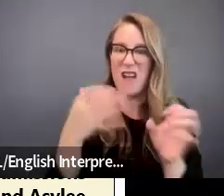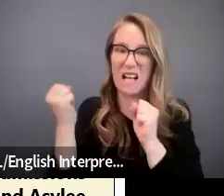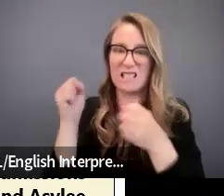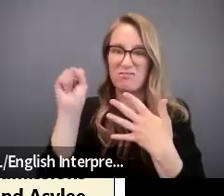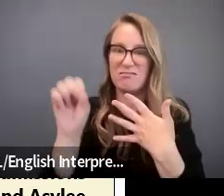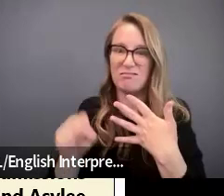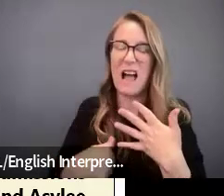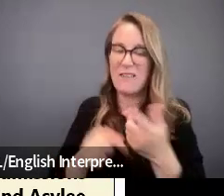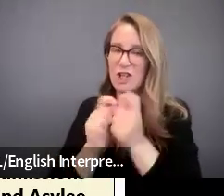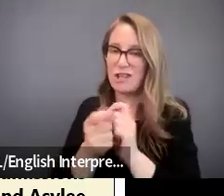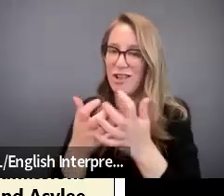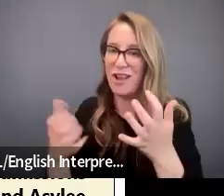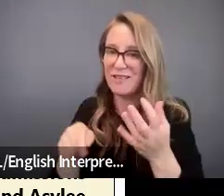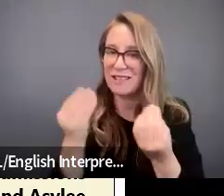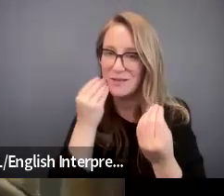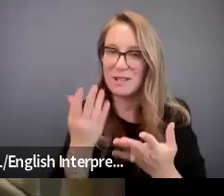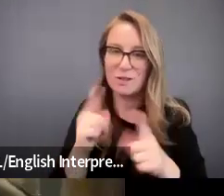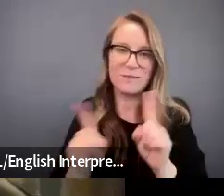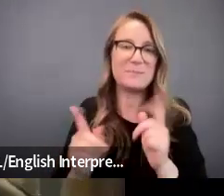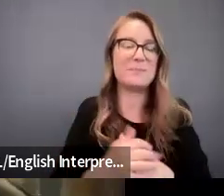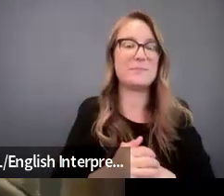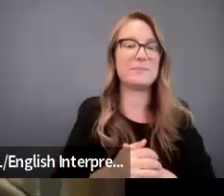even though I've changed a lot of it.